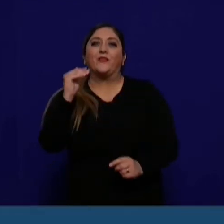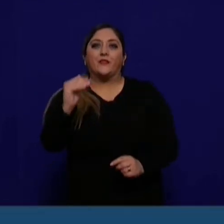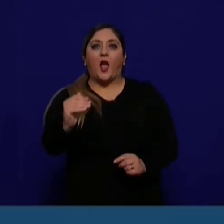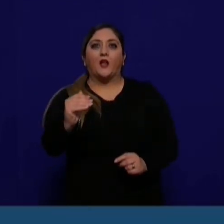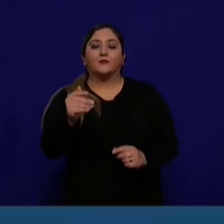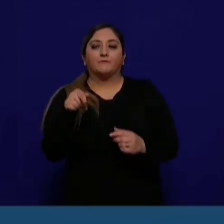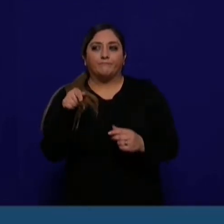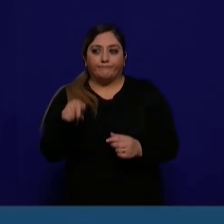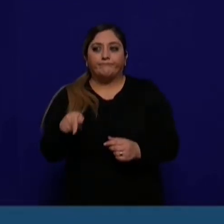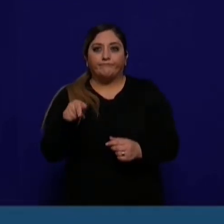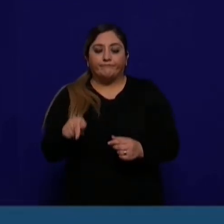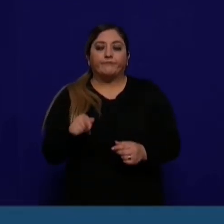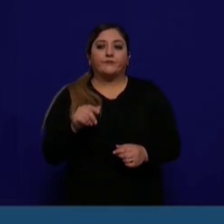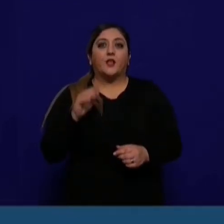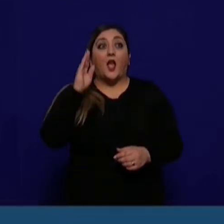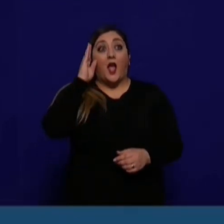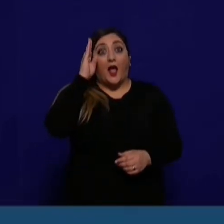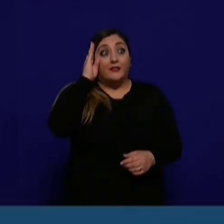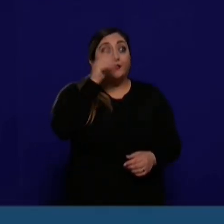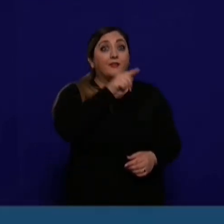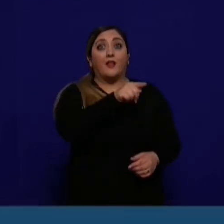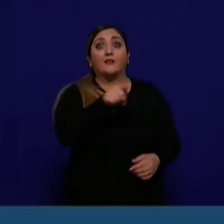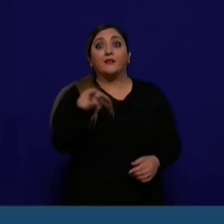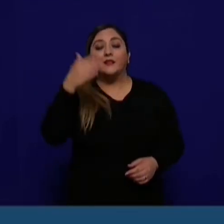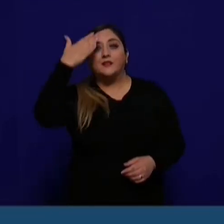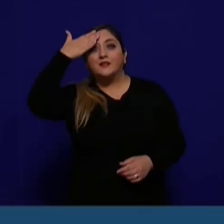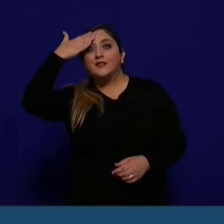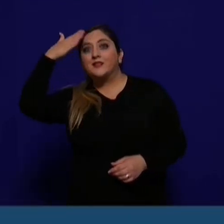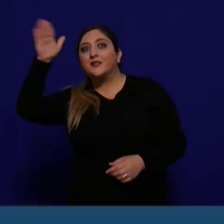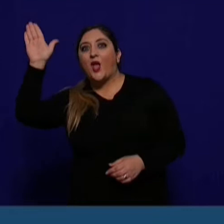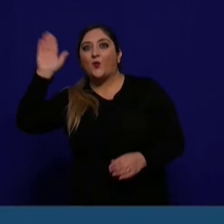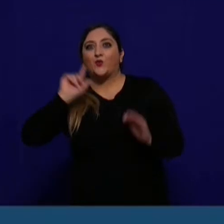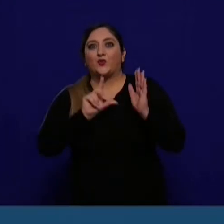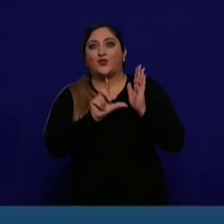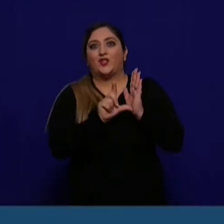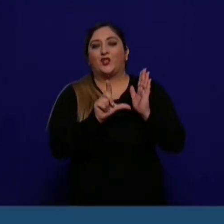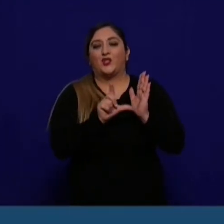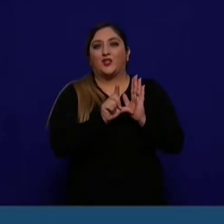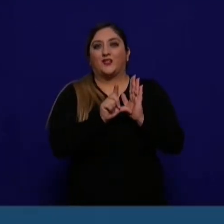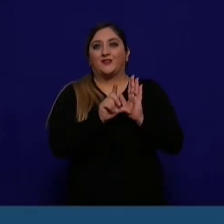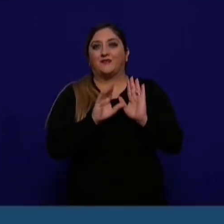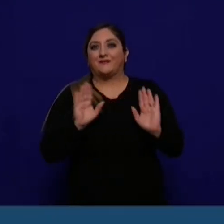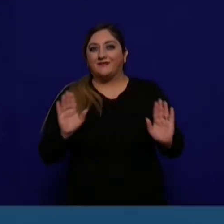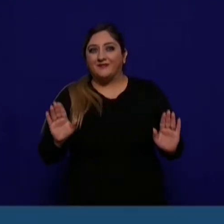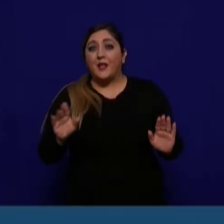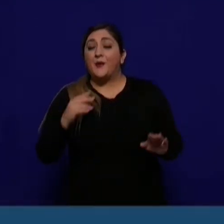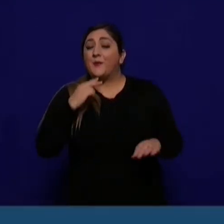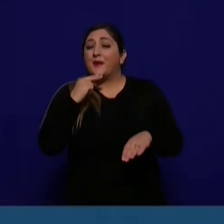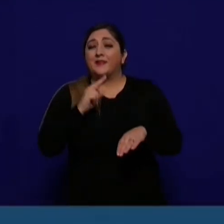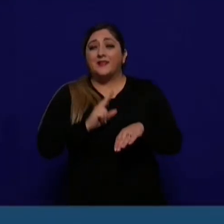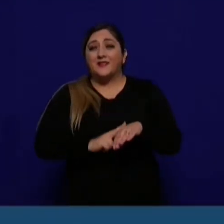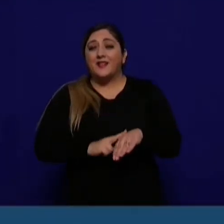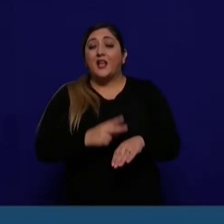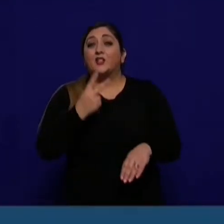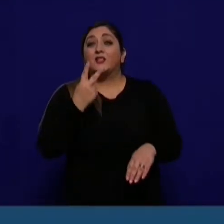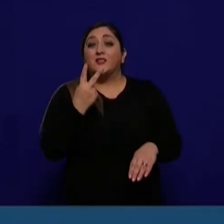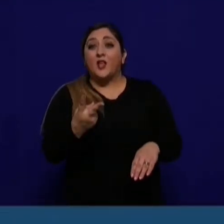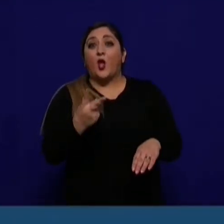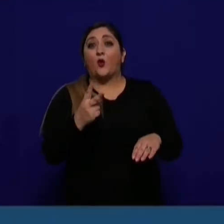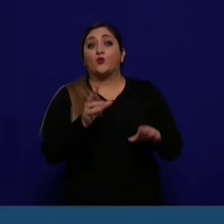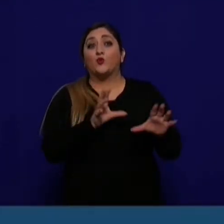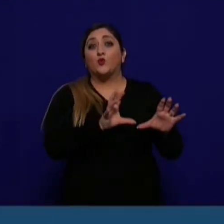hemmhekk inkomplu nappellaw fakkarkom fil-miżura li għandna fil-post bħalissa li ma jistawx jiltaqgħu iżjed minn żewġ